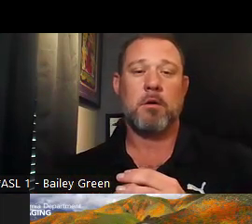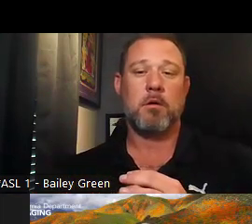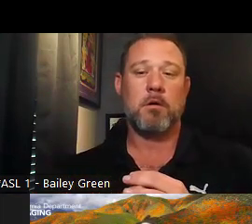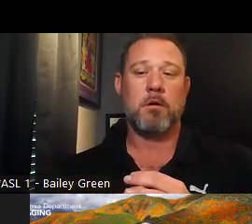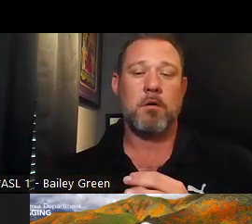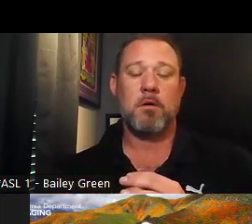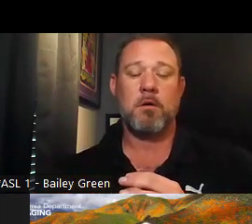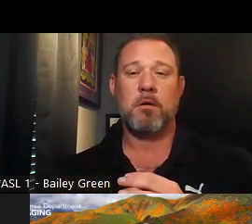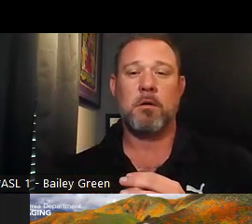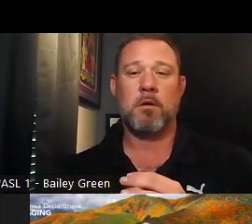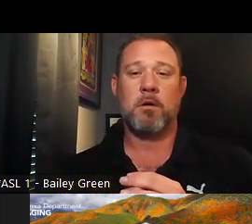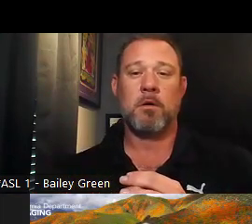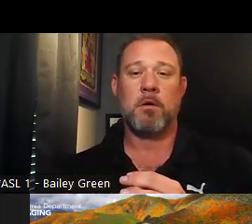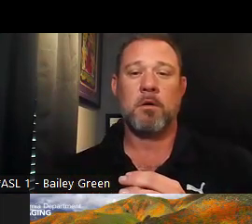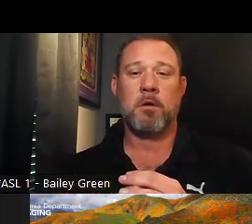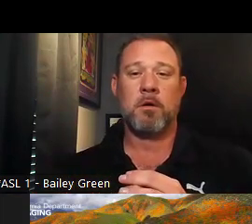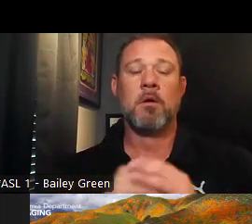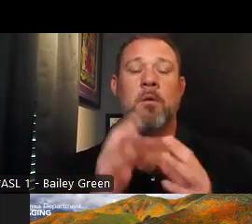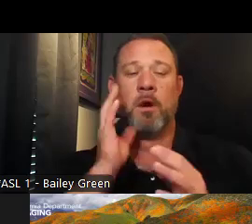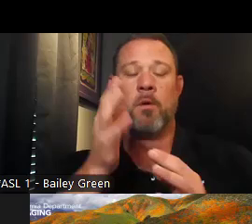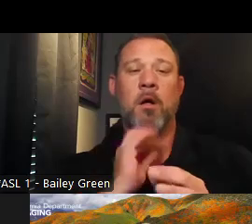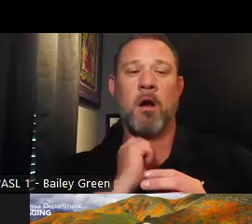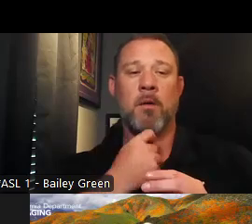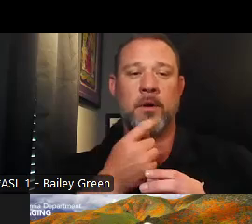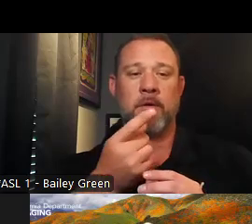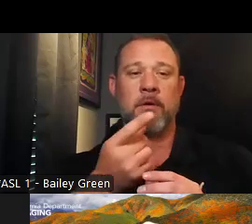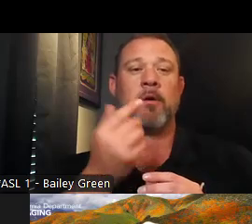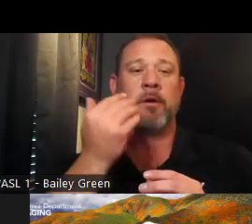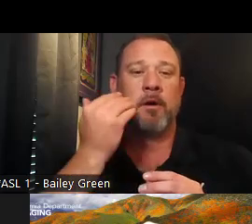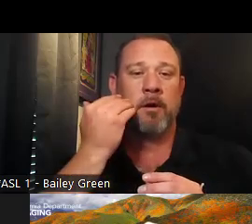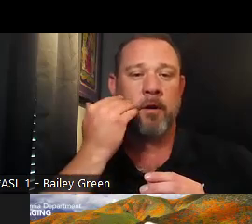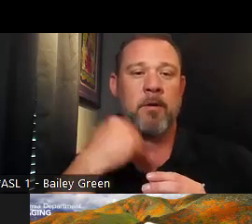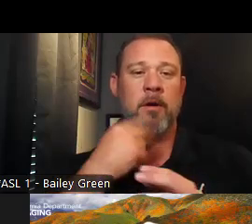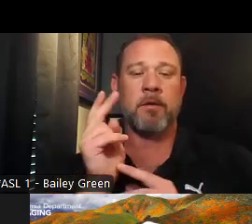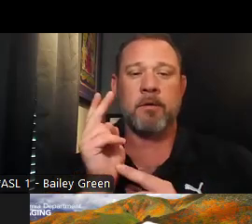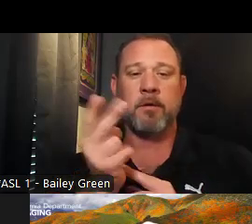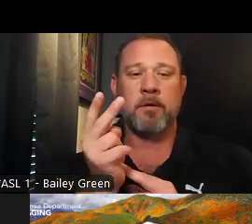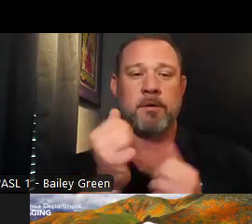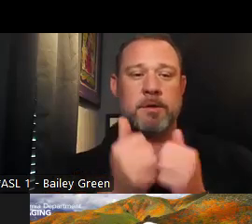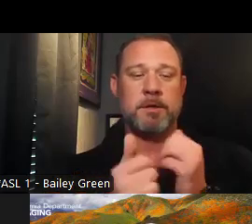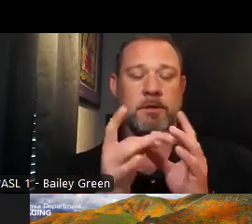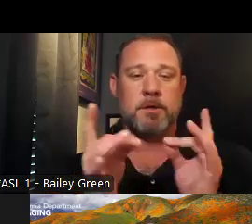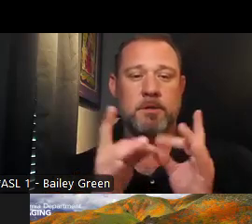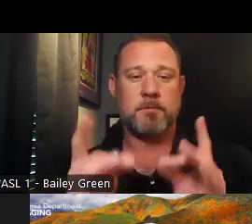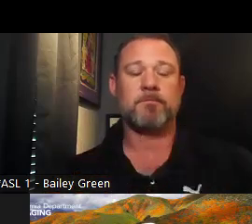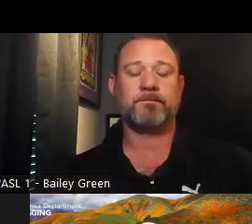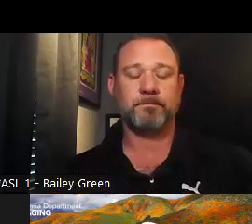and we will go ahead and unmute your line. Do note that we have 2 minutes for each comment.